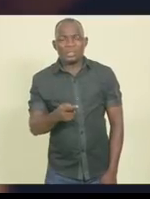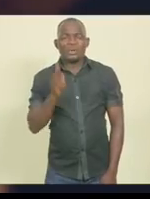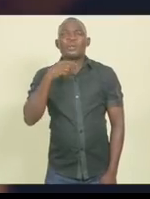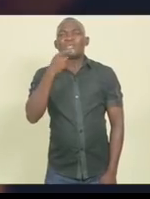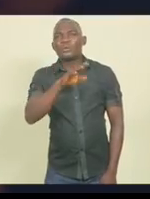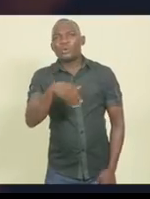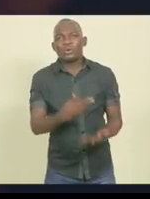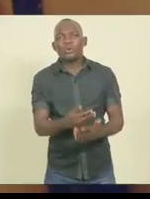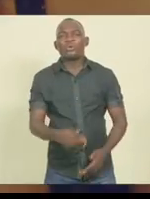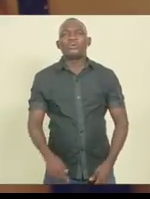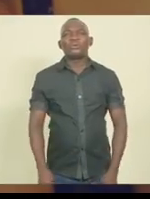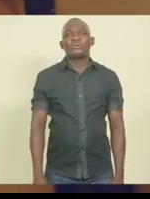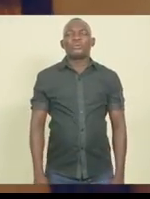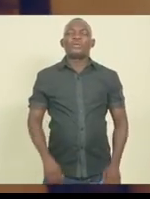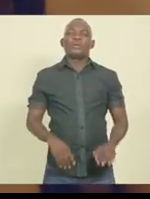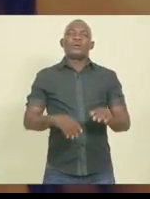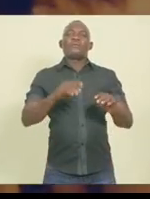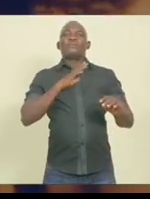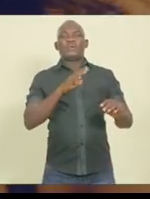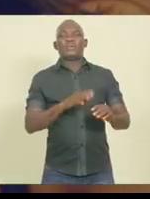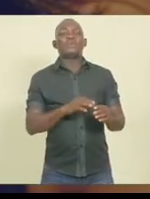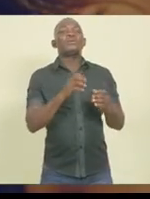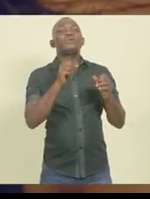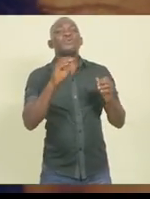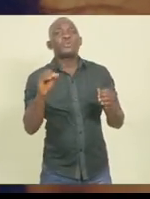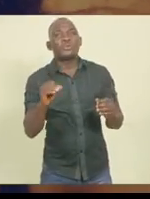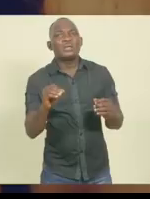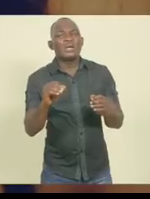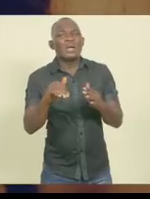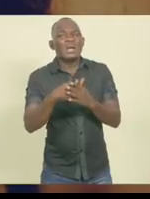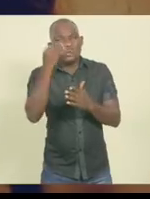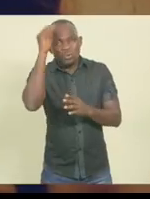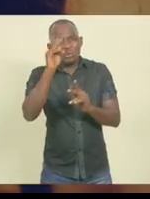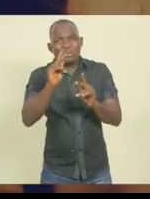I'll tell you everything. Good. So, how did you know where they were?